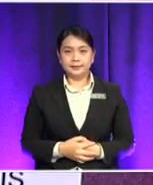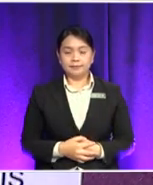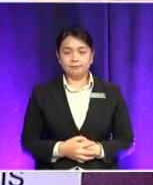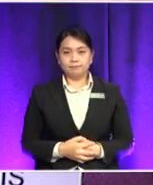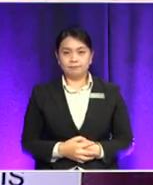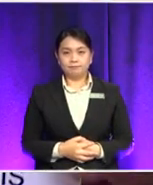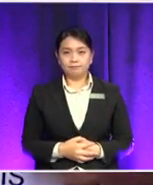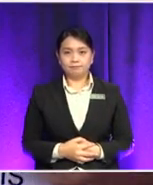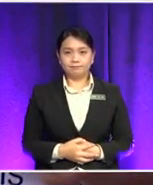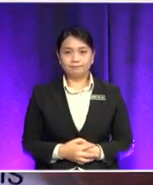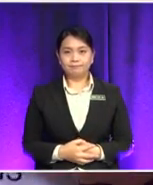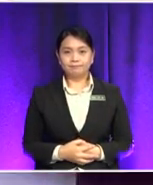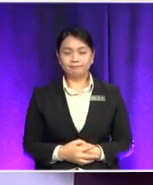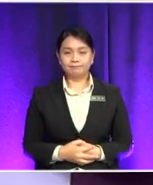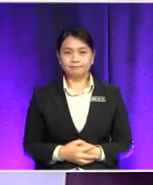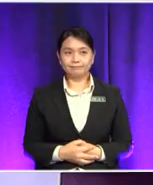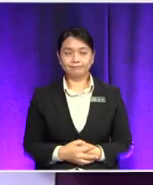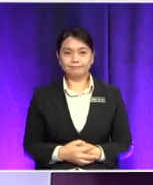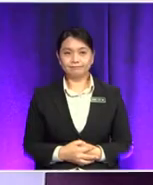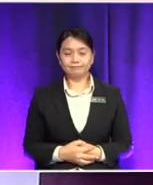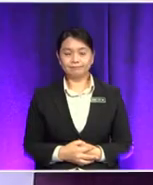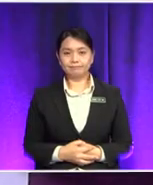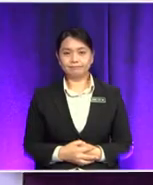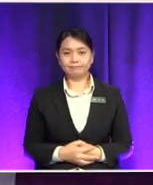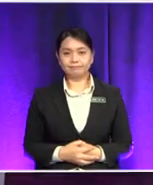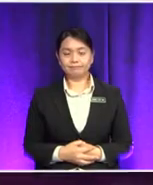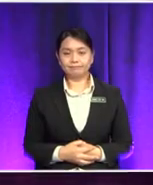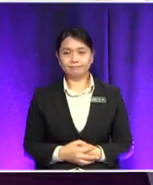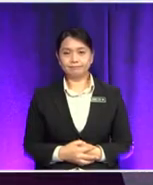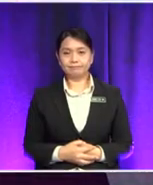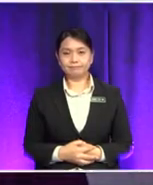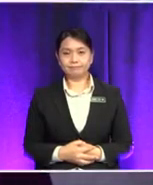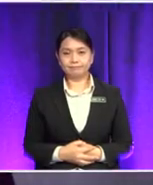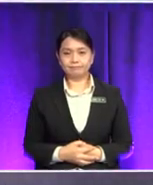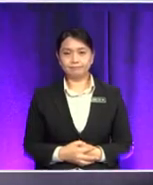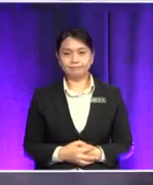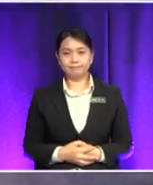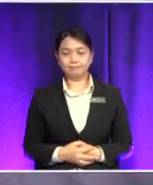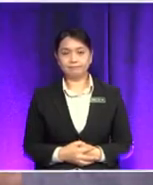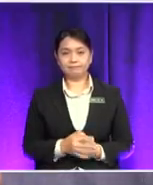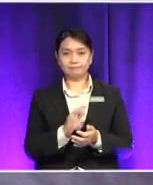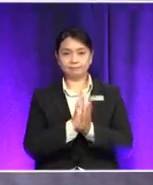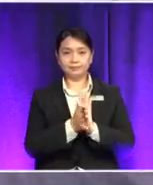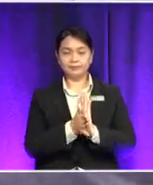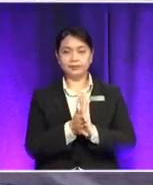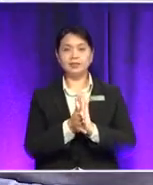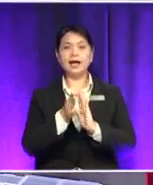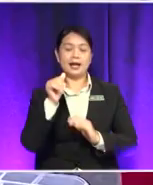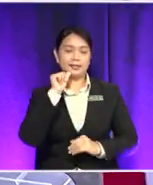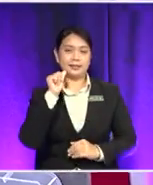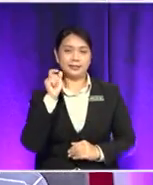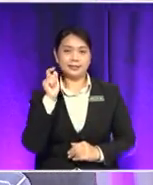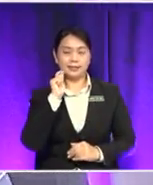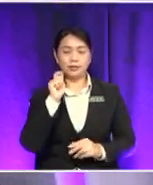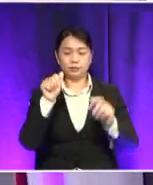so I will put this here. Yes, did you correct. Hear that? Okay. Good job. So, well, Atia, you can get two candies.